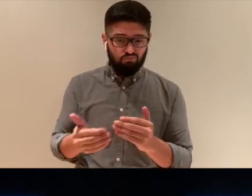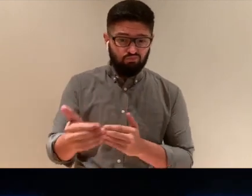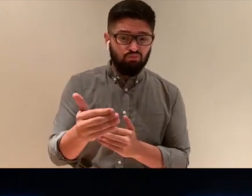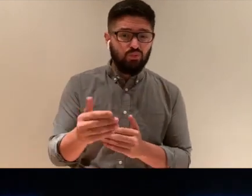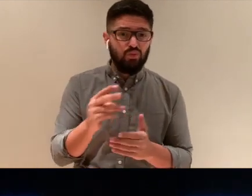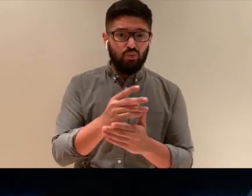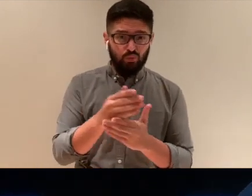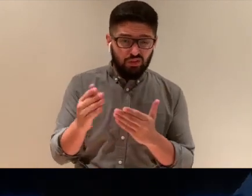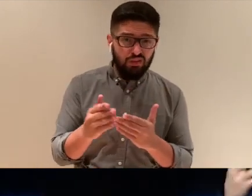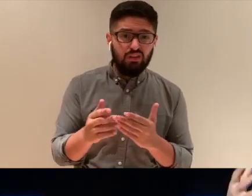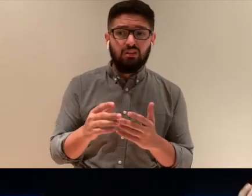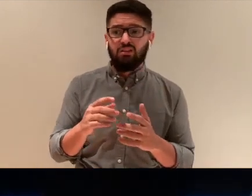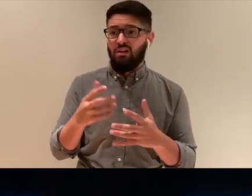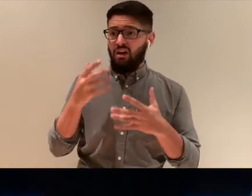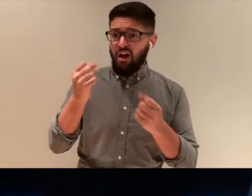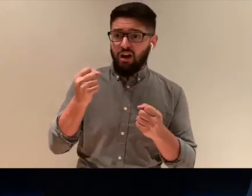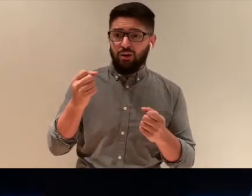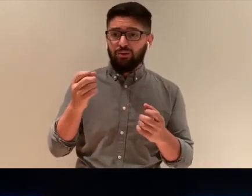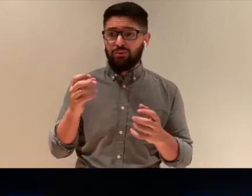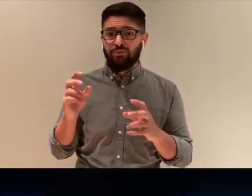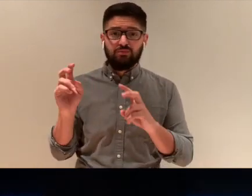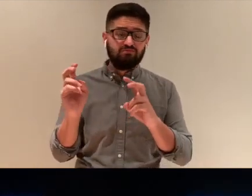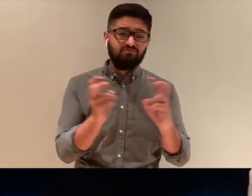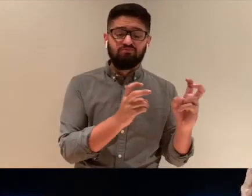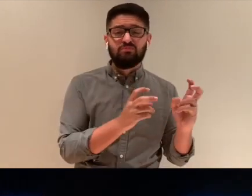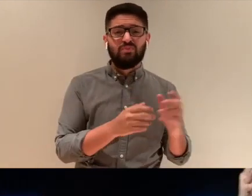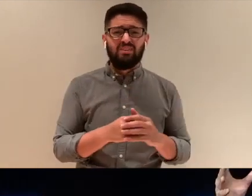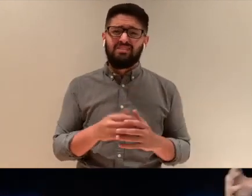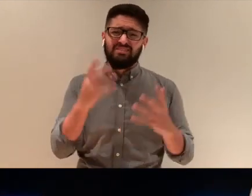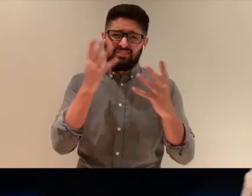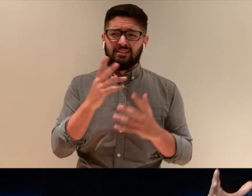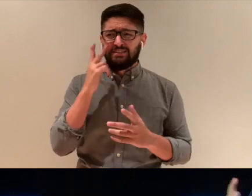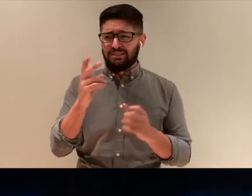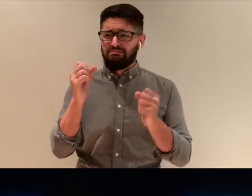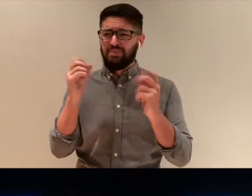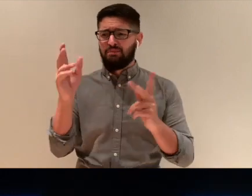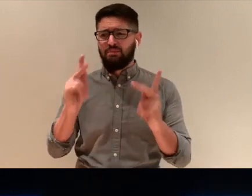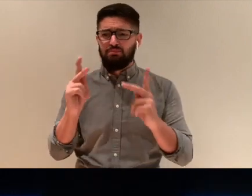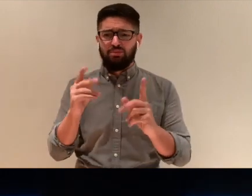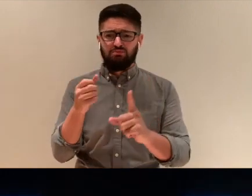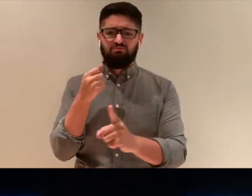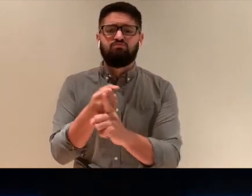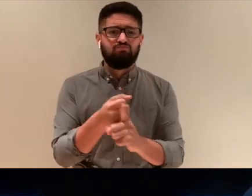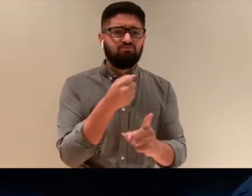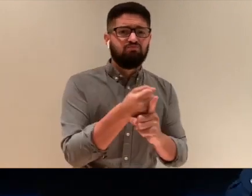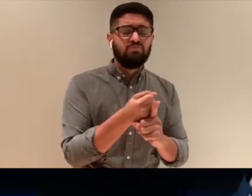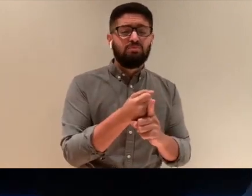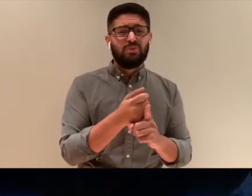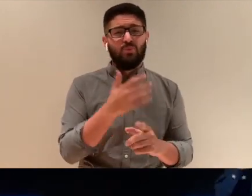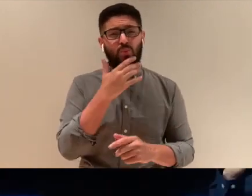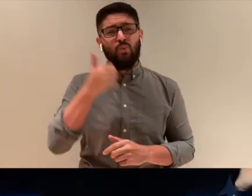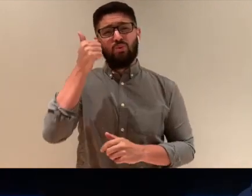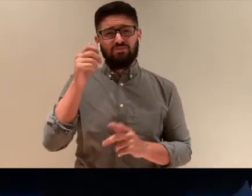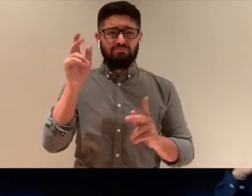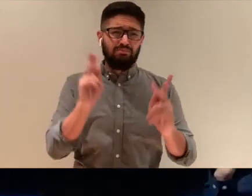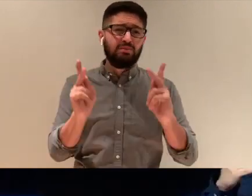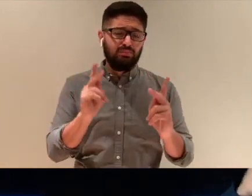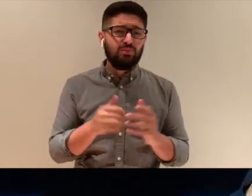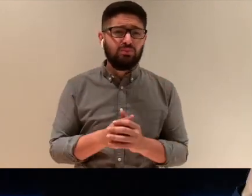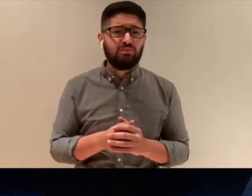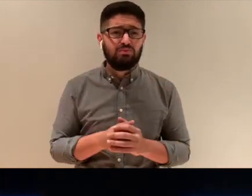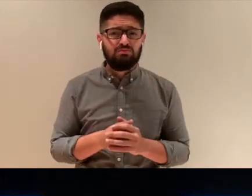weeks with health issues, right? And it's very sad to see how many people are being affected, and especially the elderly